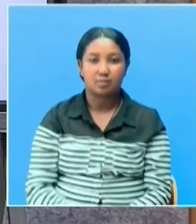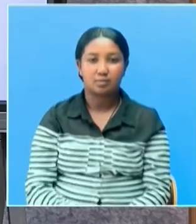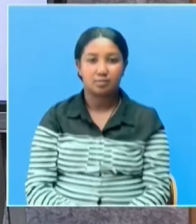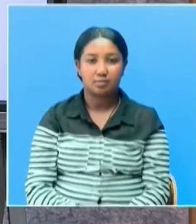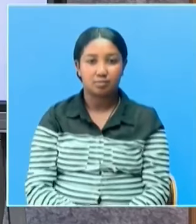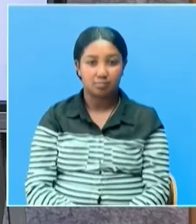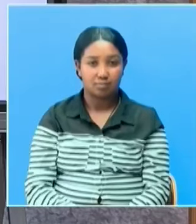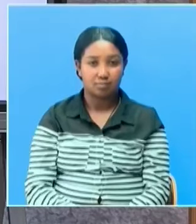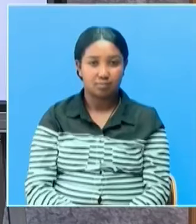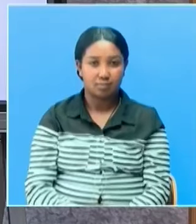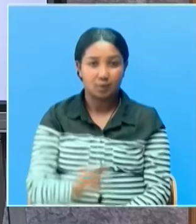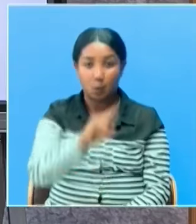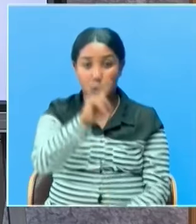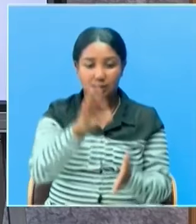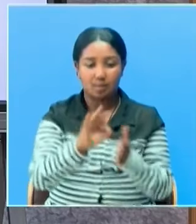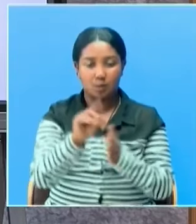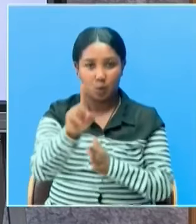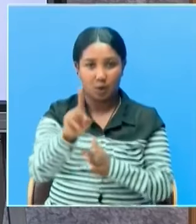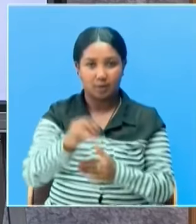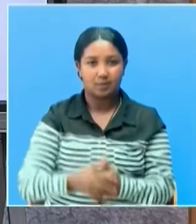Here is question number 1.